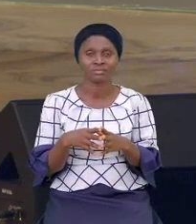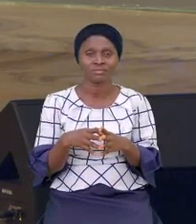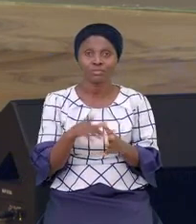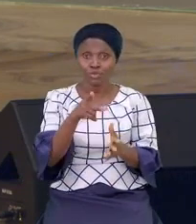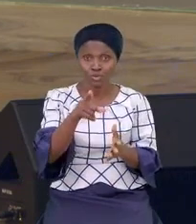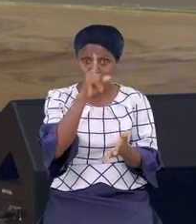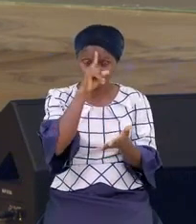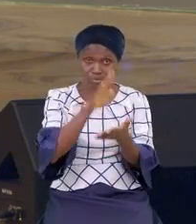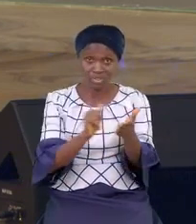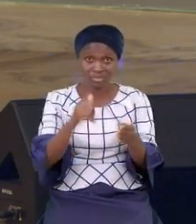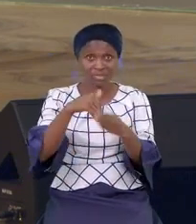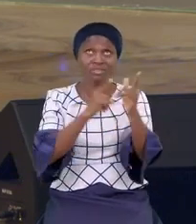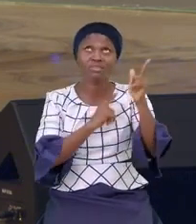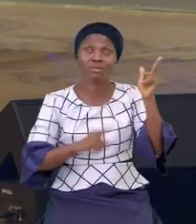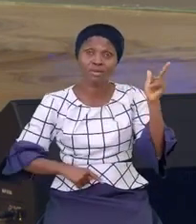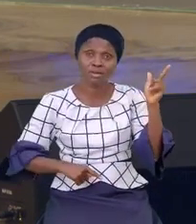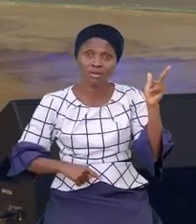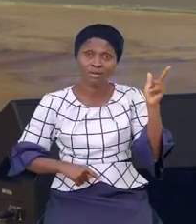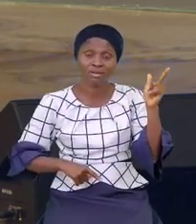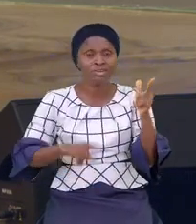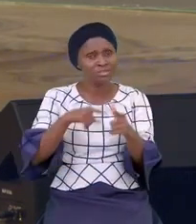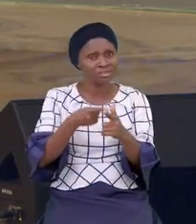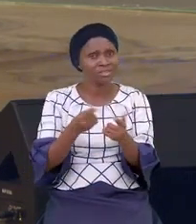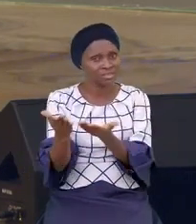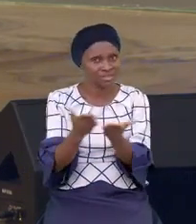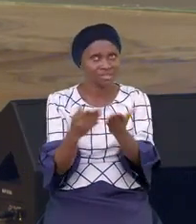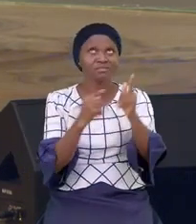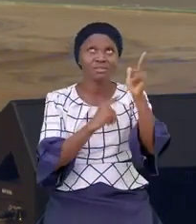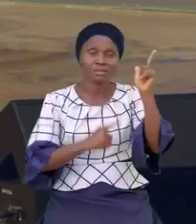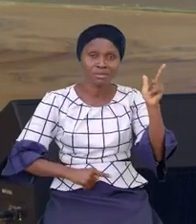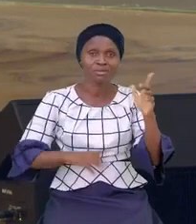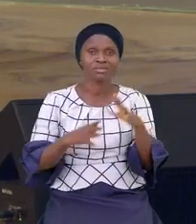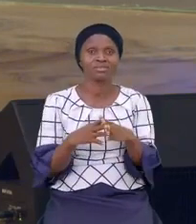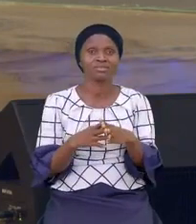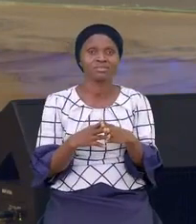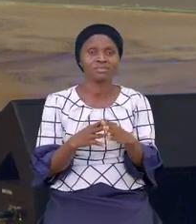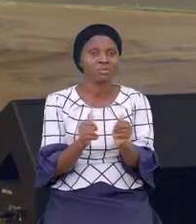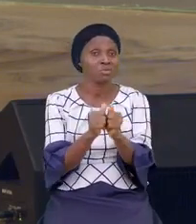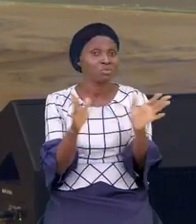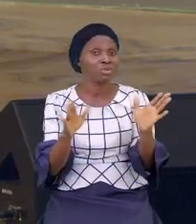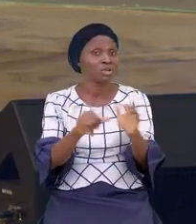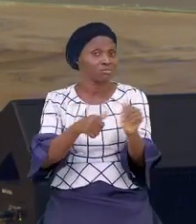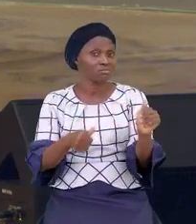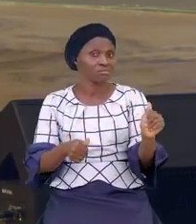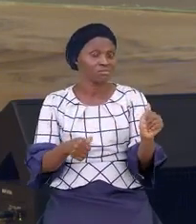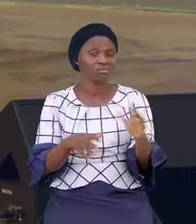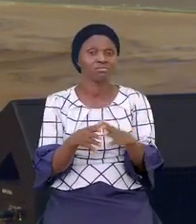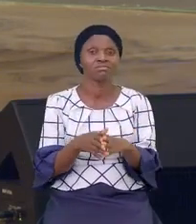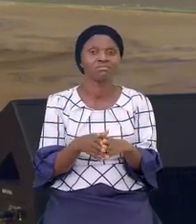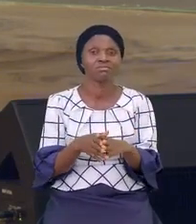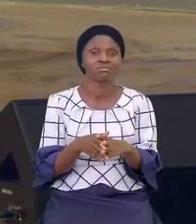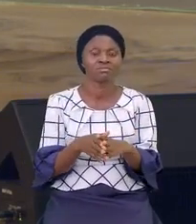You believe in the Lord, then serve the Lord without looking back.